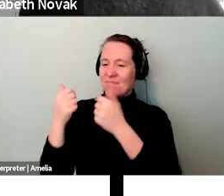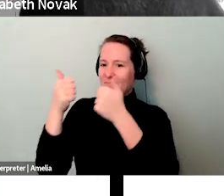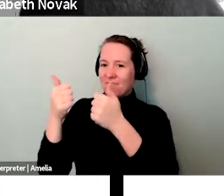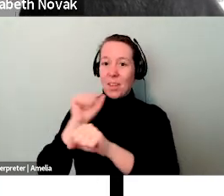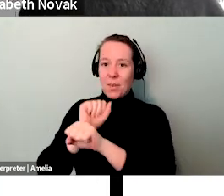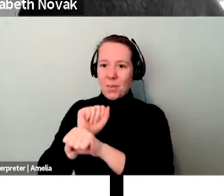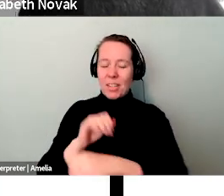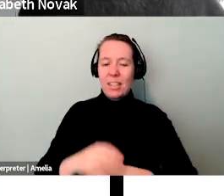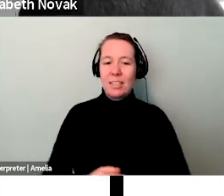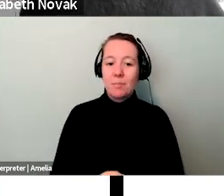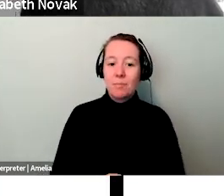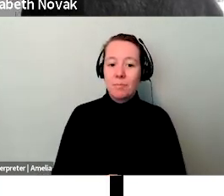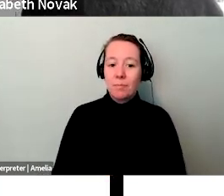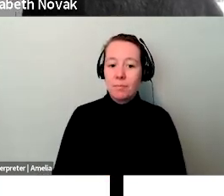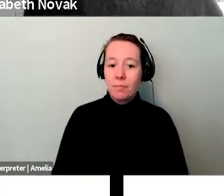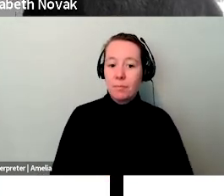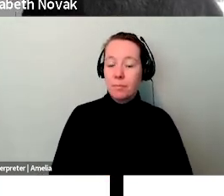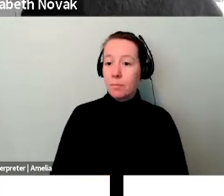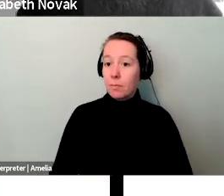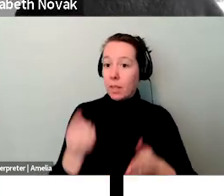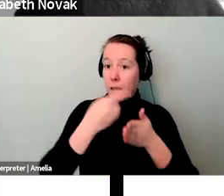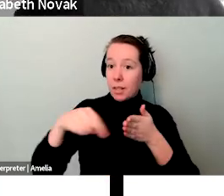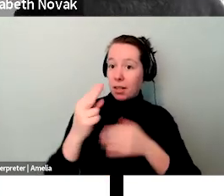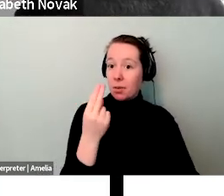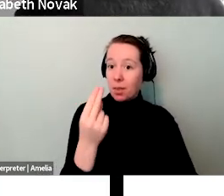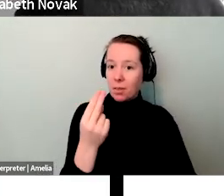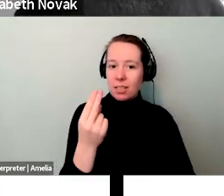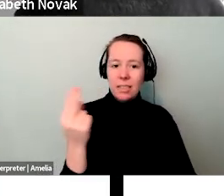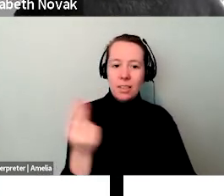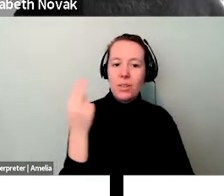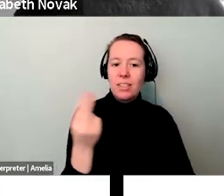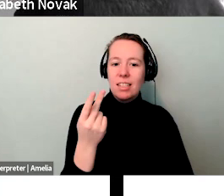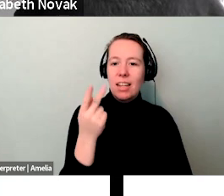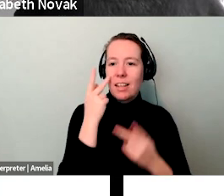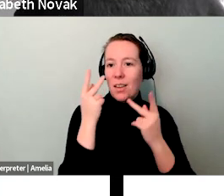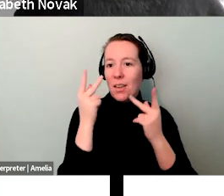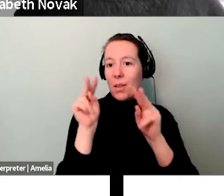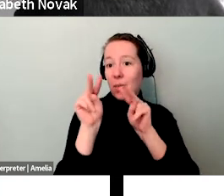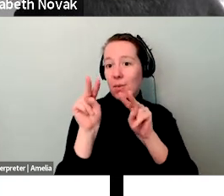look forward to seeing you next Thursday for our honest conversation. So